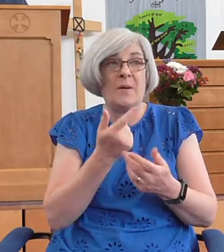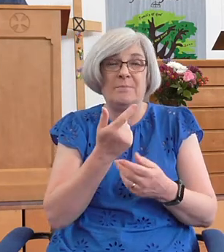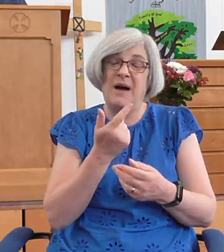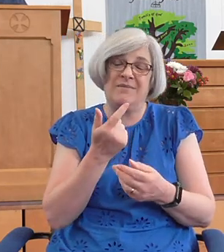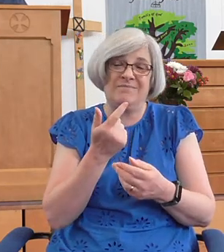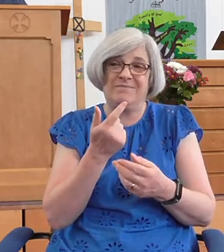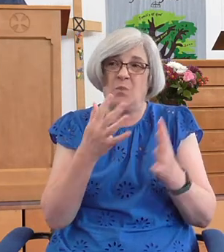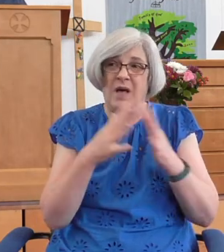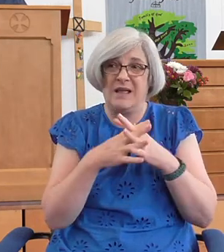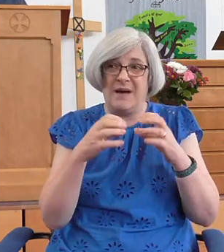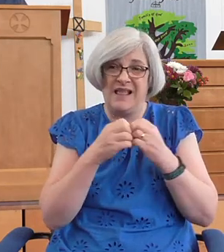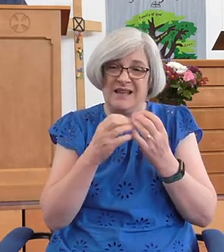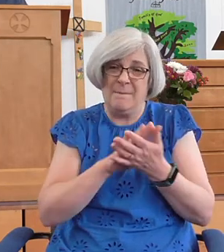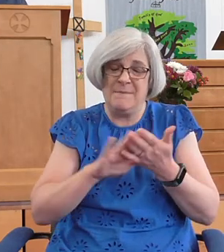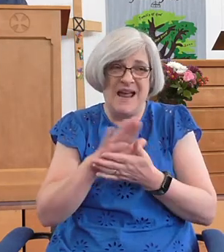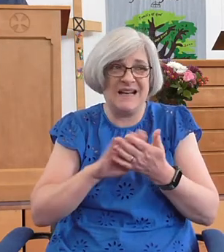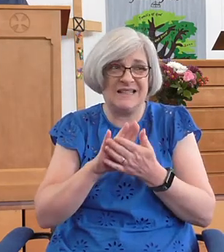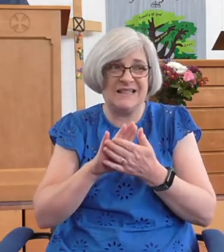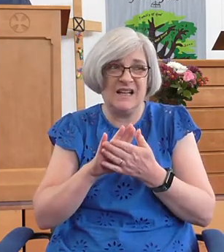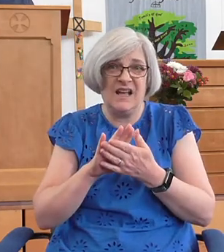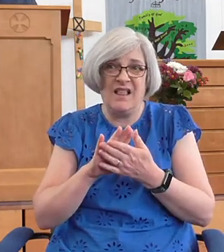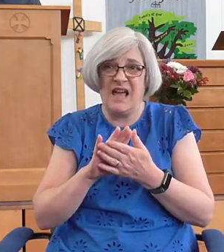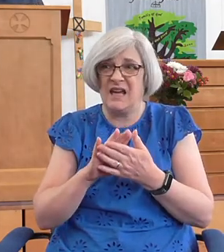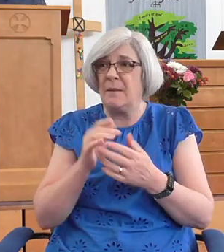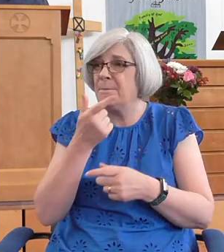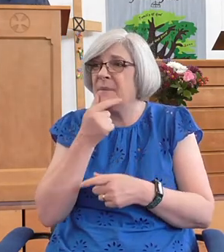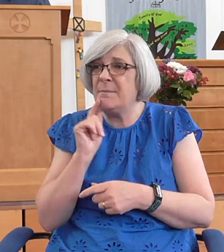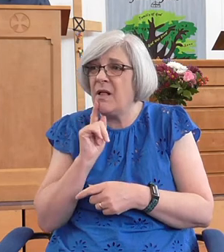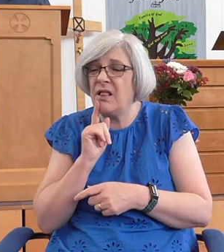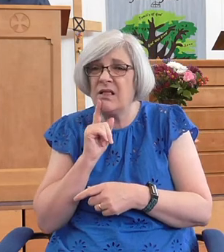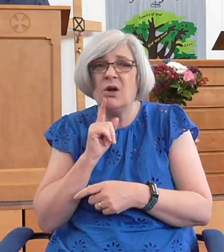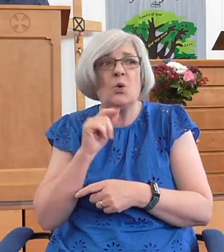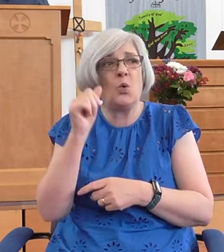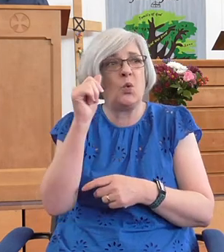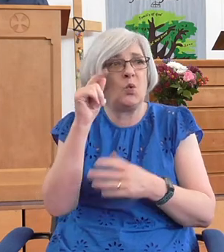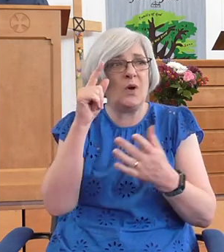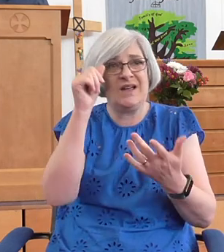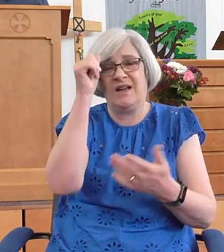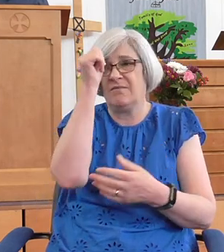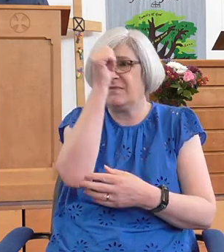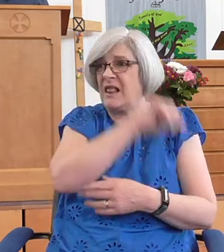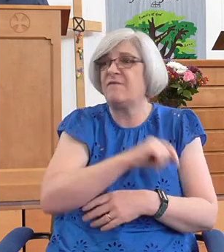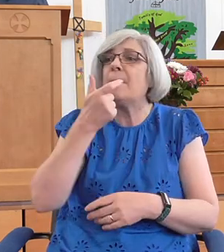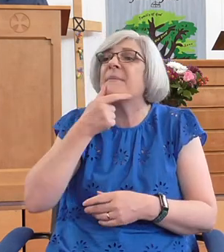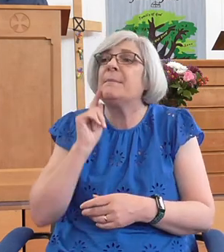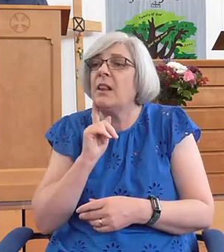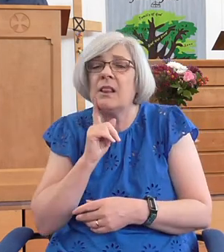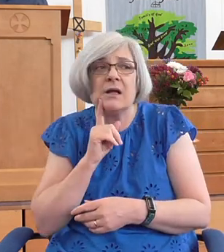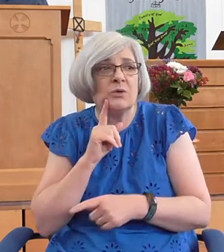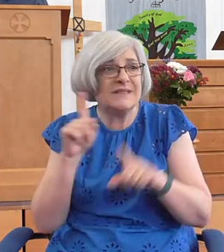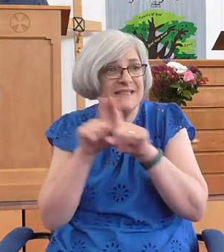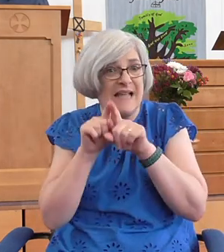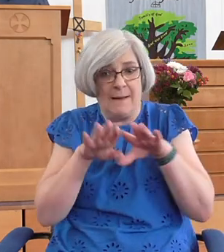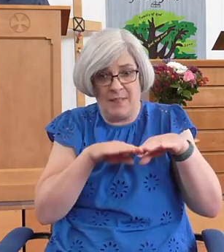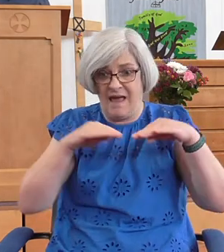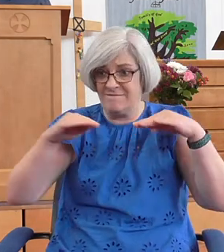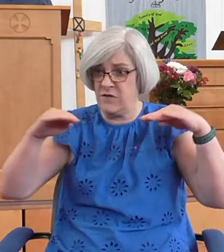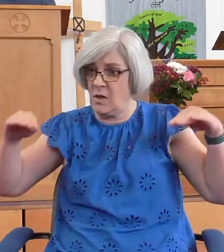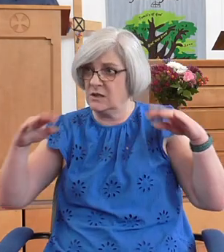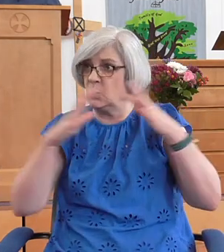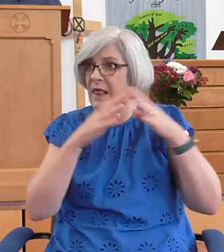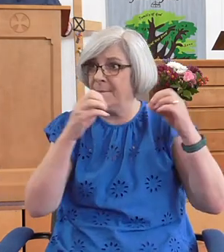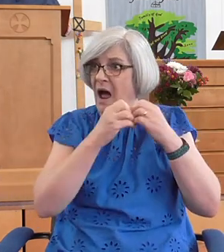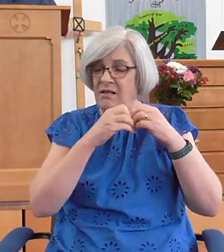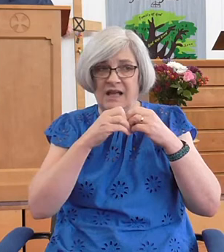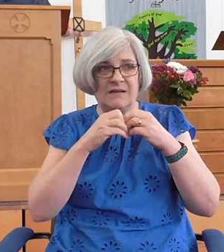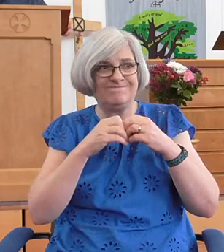Willie Barclay to many of his contemporaries or even modern scholars, and he still has many critics. And I